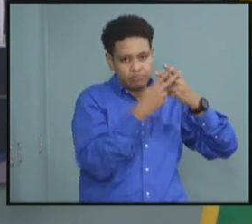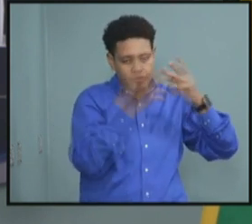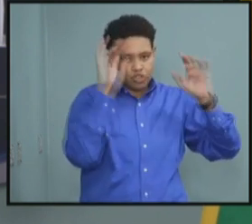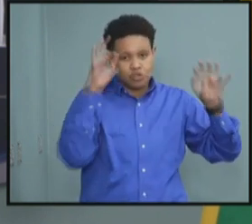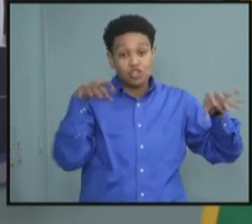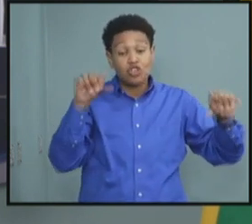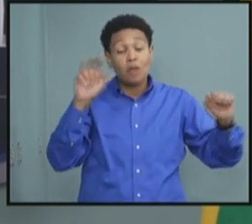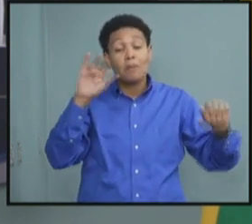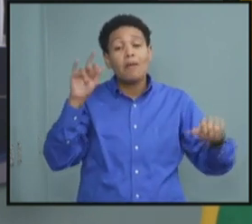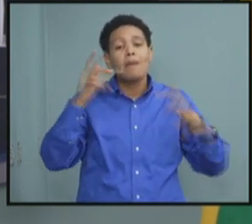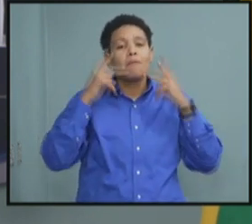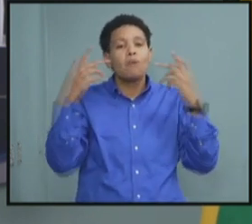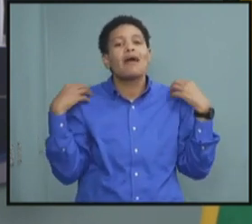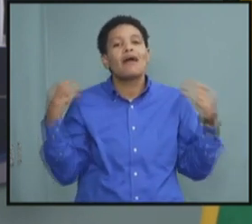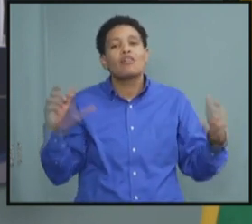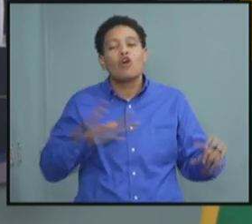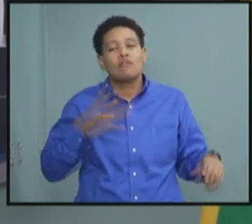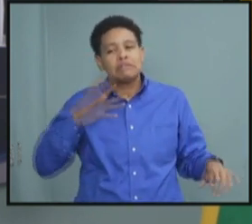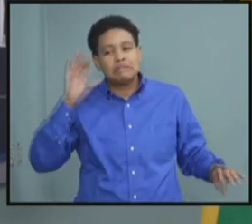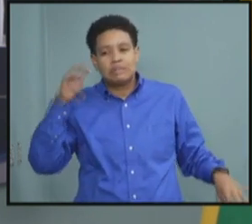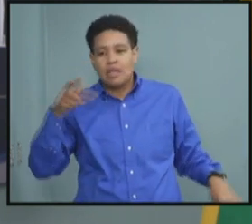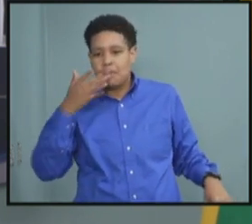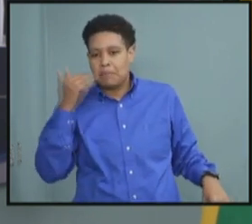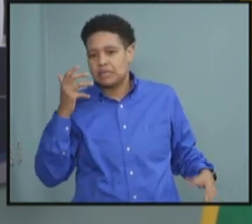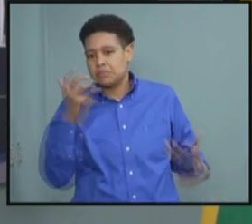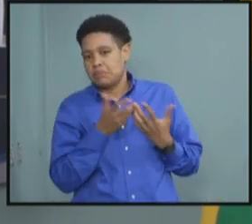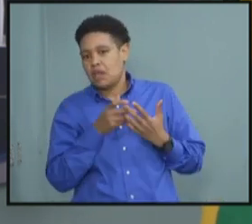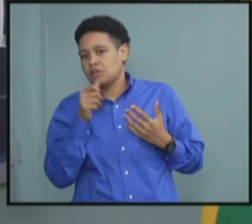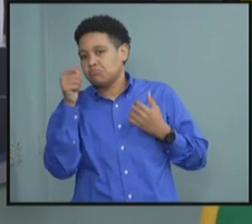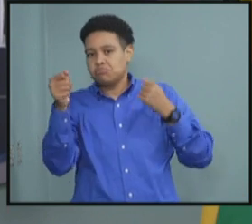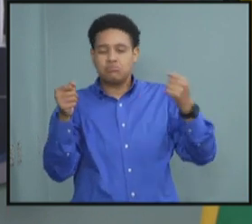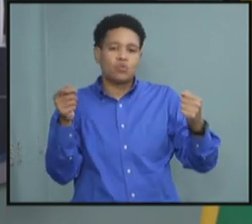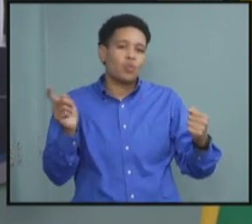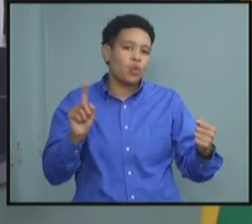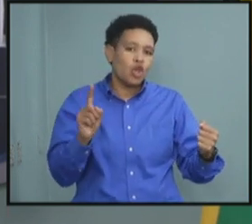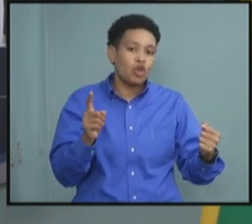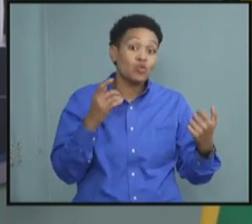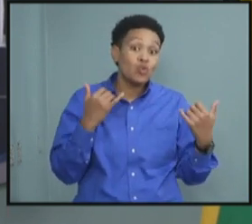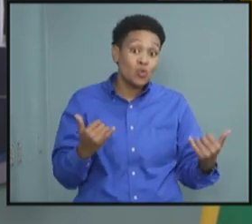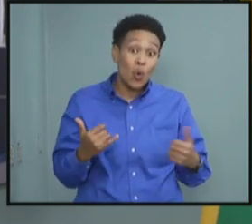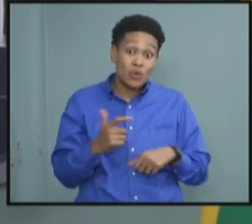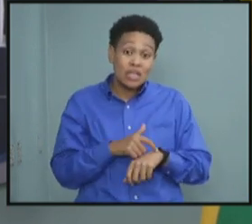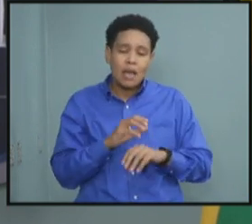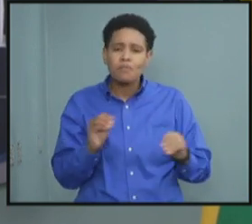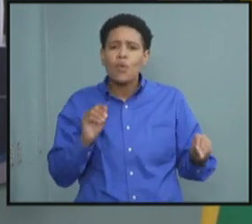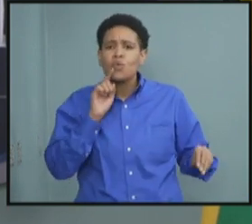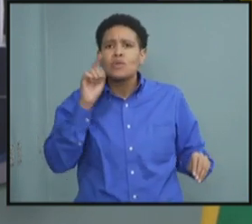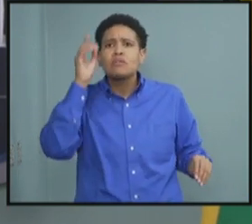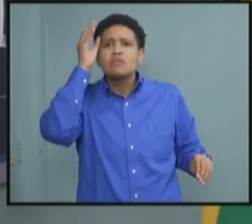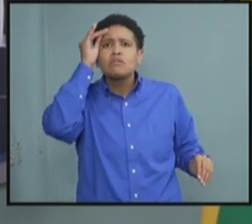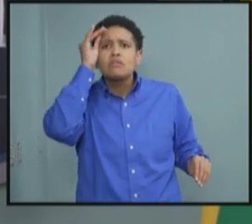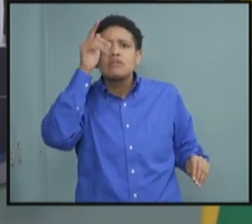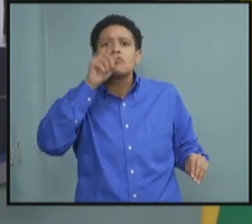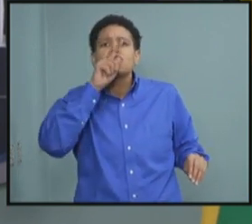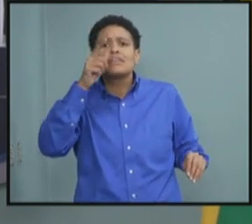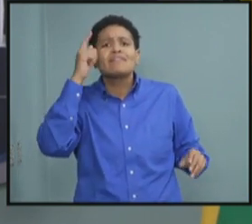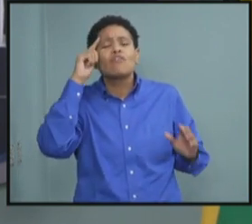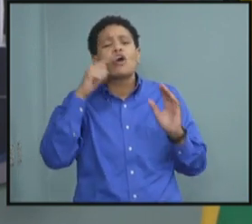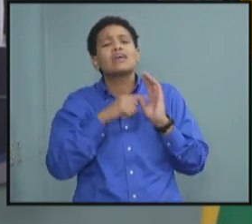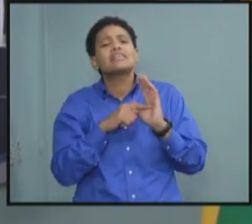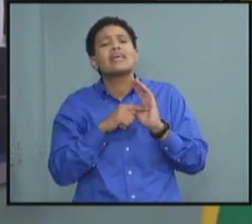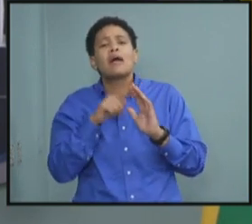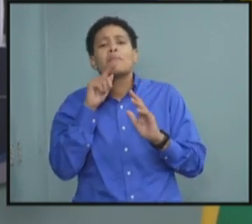health officials. So at this point in time, there is no contemplation of, say, for